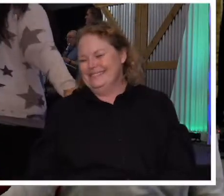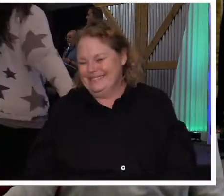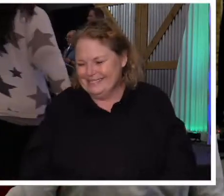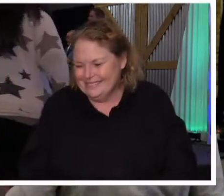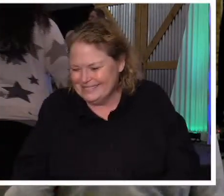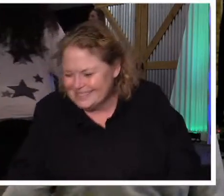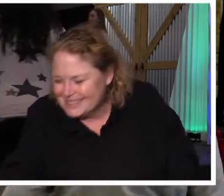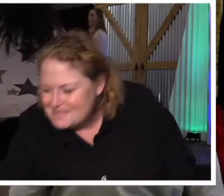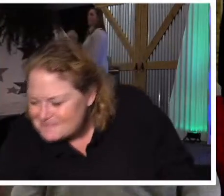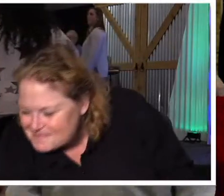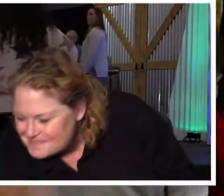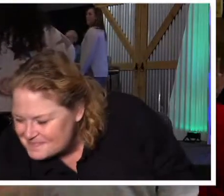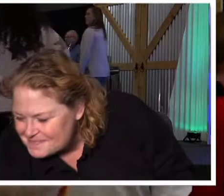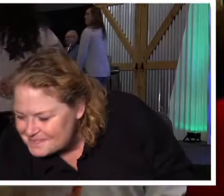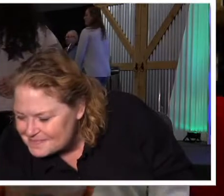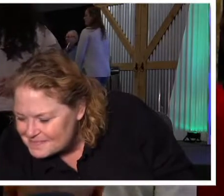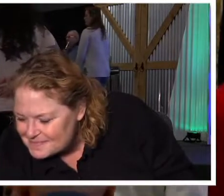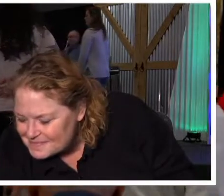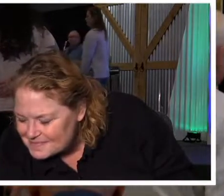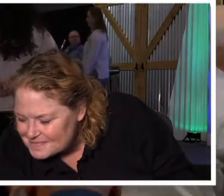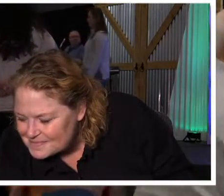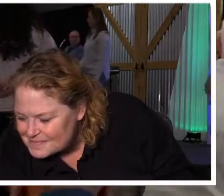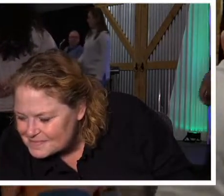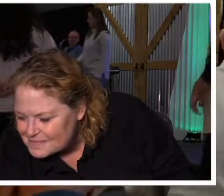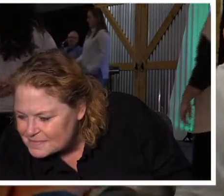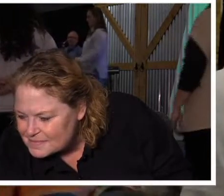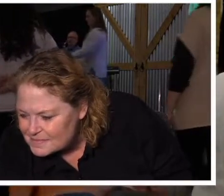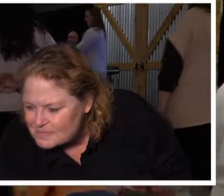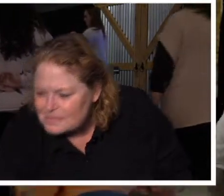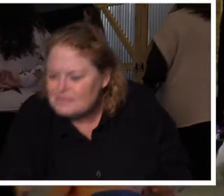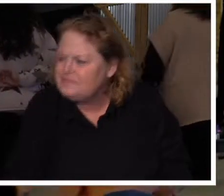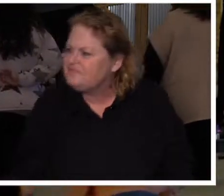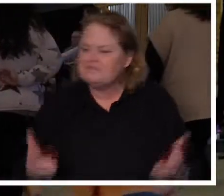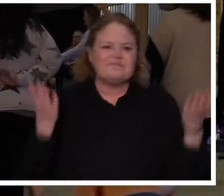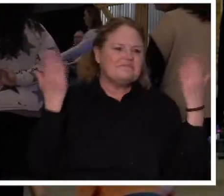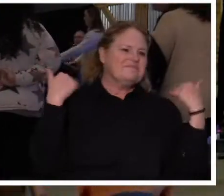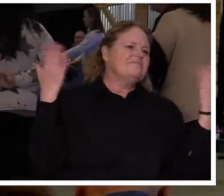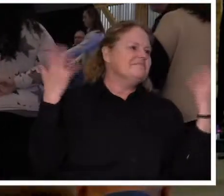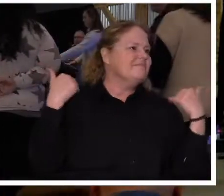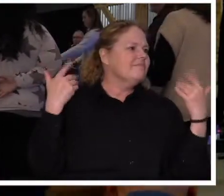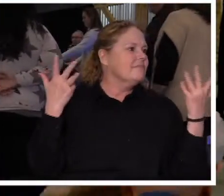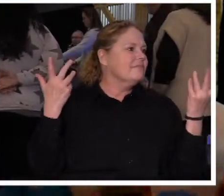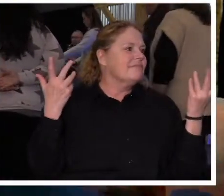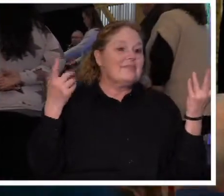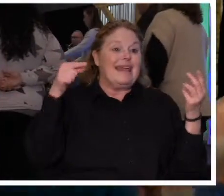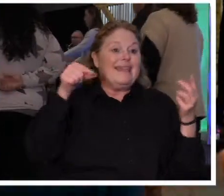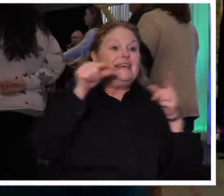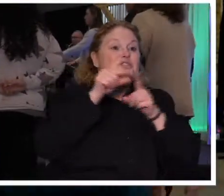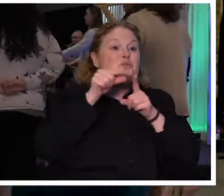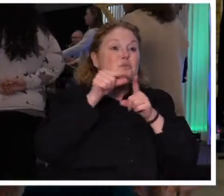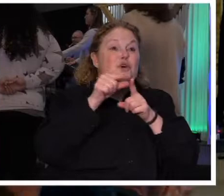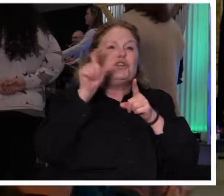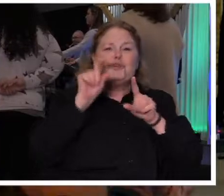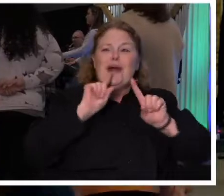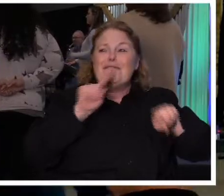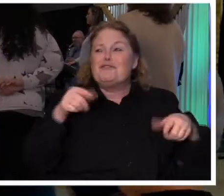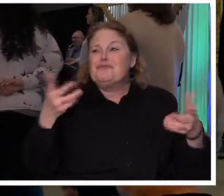Come on up. I know we're going to fill the altar, fill the aisles. That's all right. You can't hear this word and not